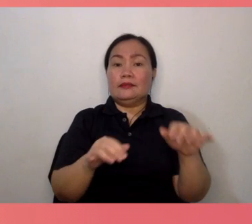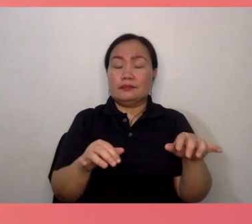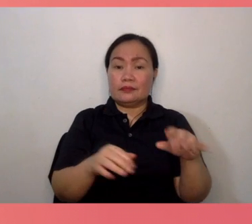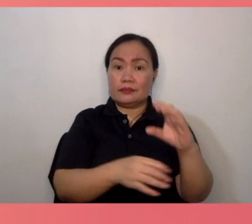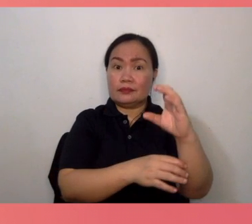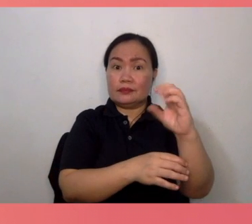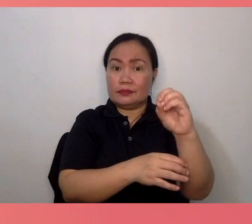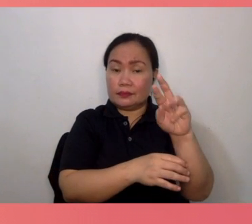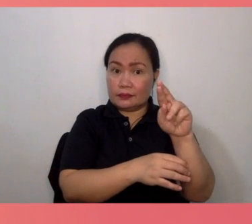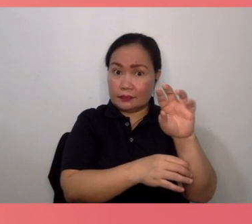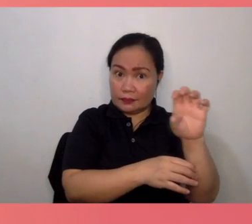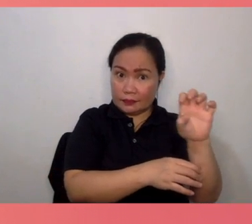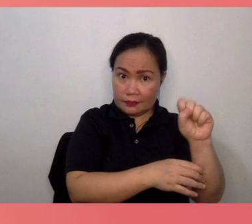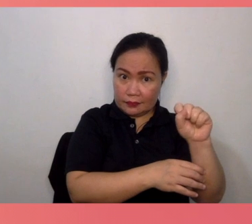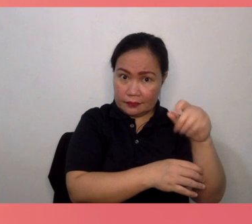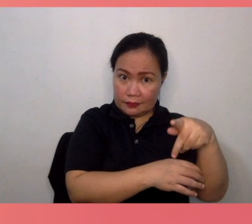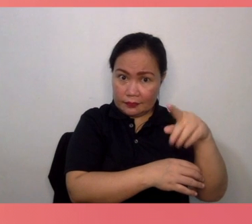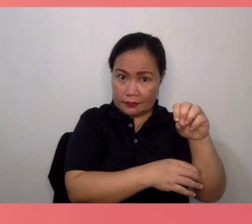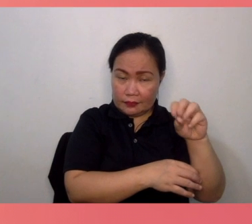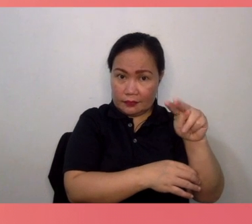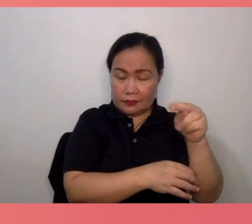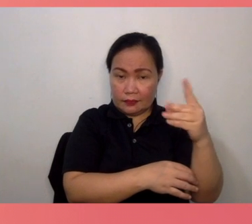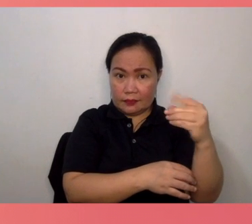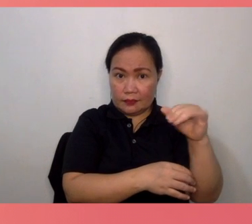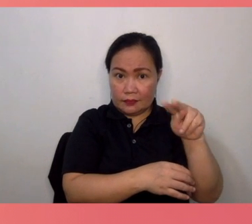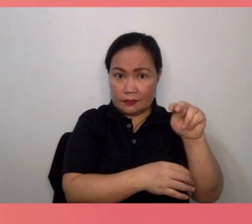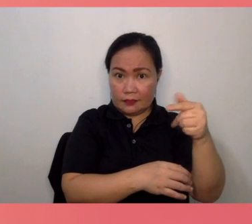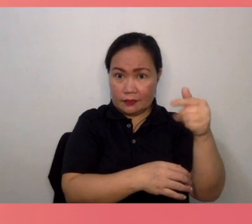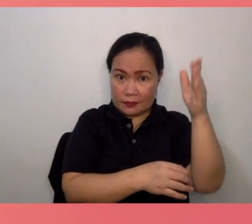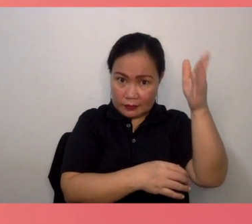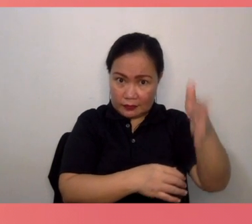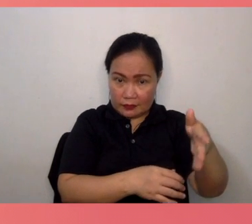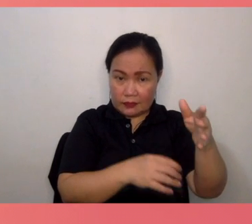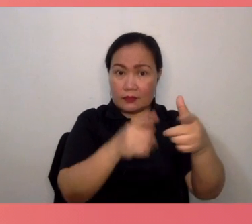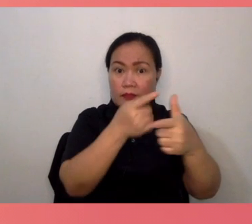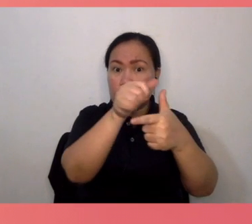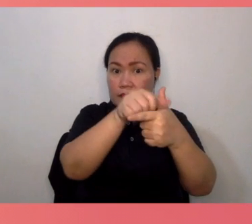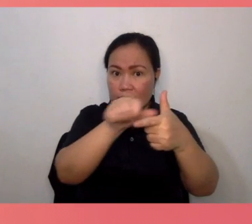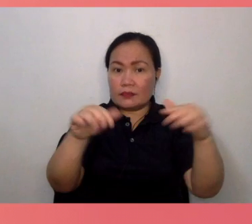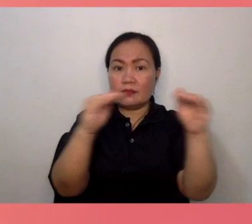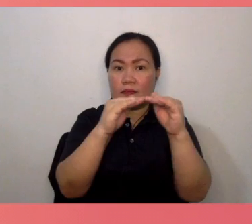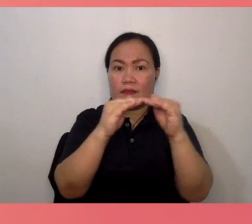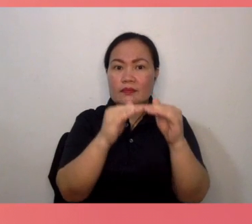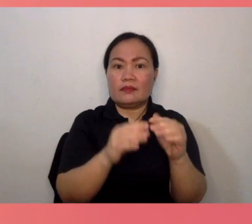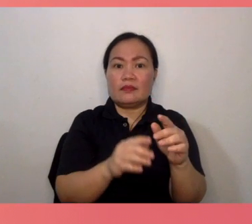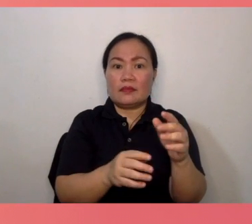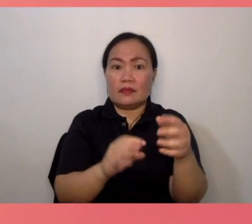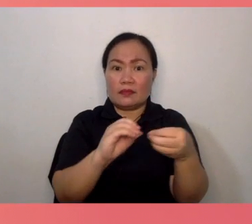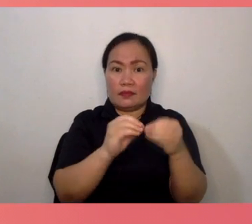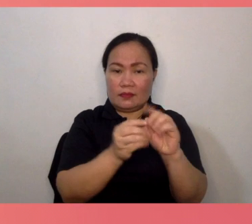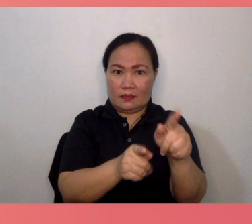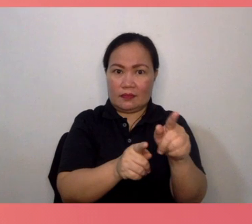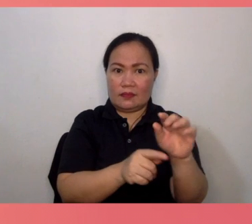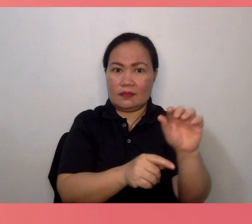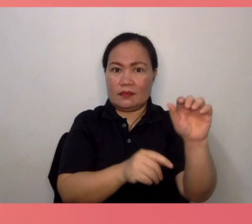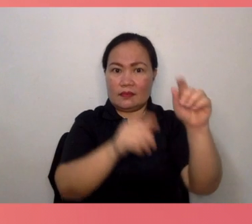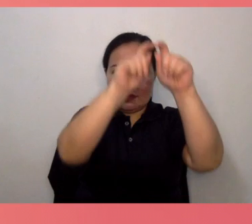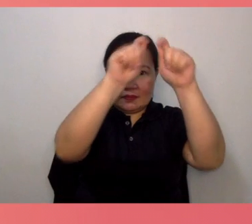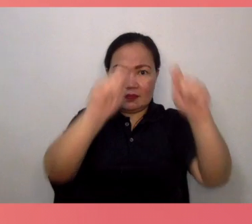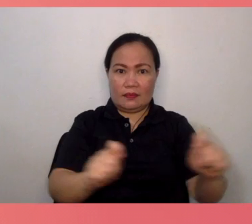their corresponding sides are proportional. So complete the following. So, I will be answering number 1. So, triangle